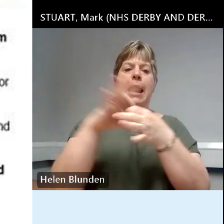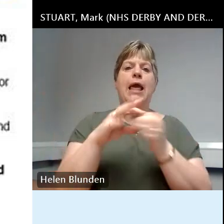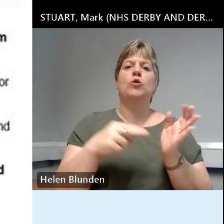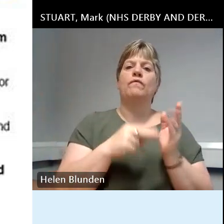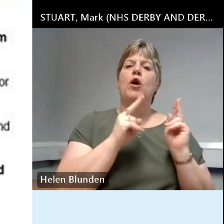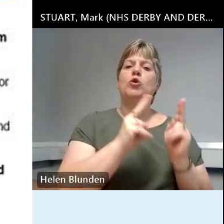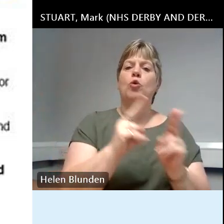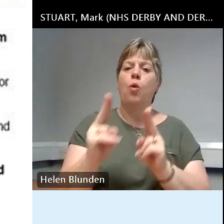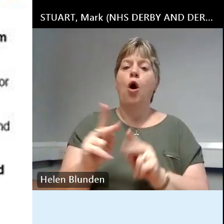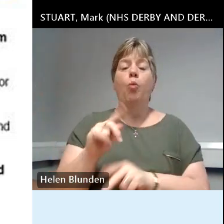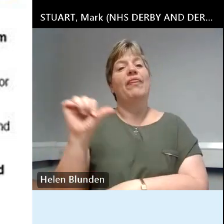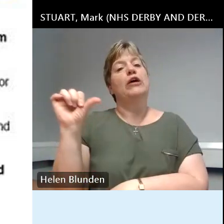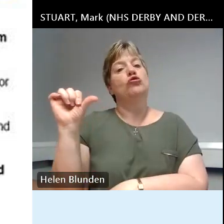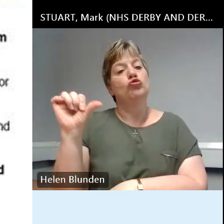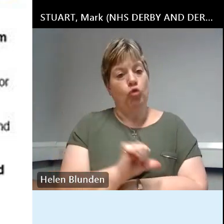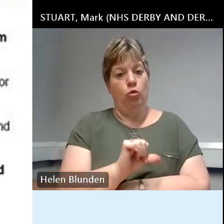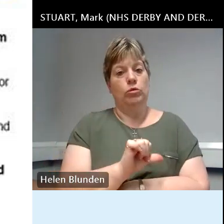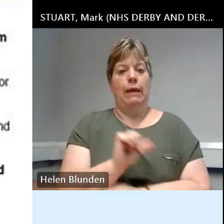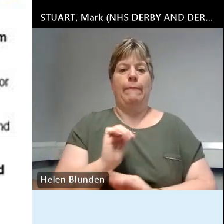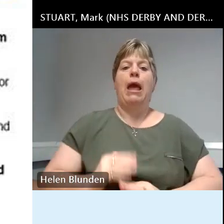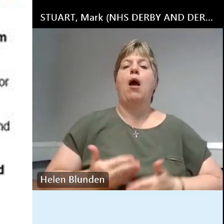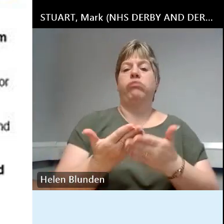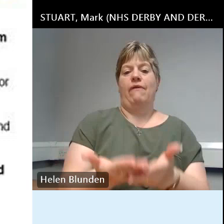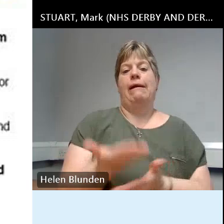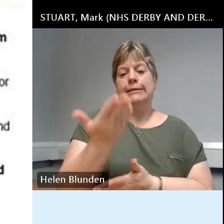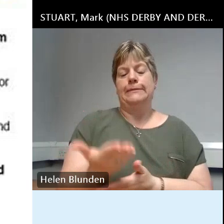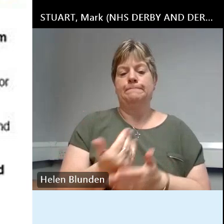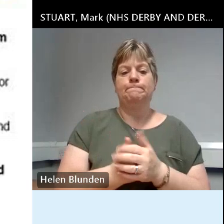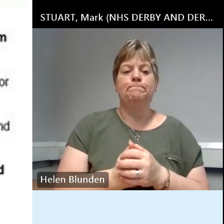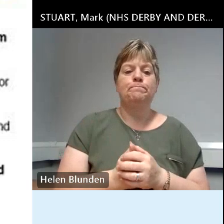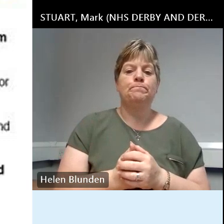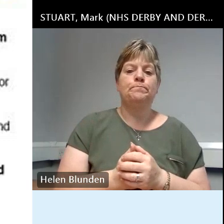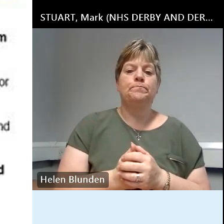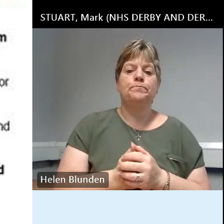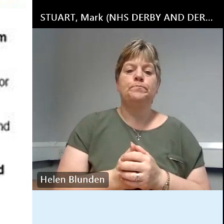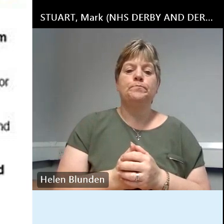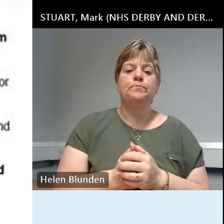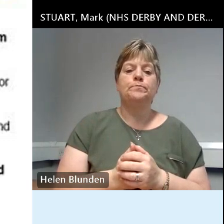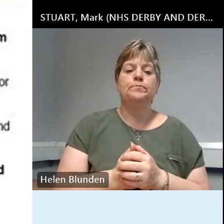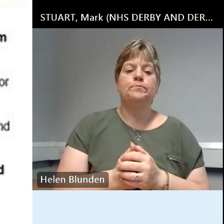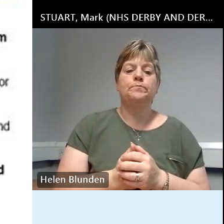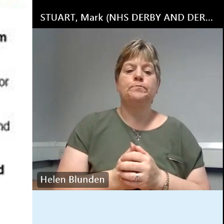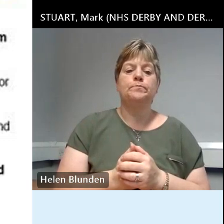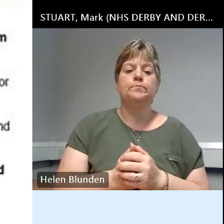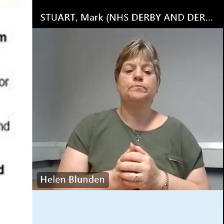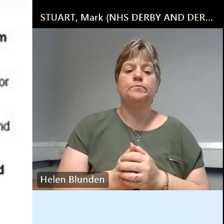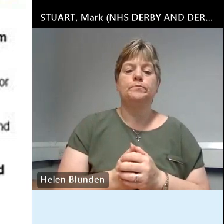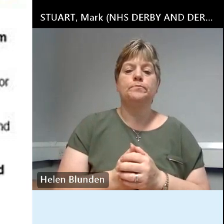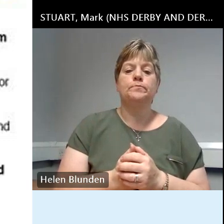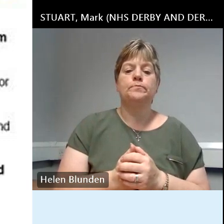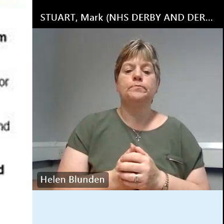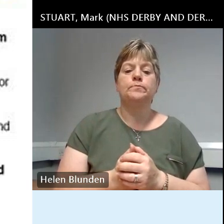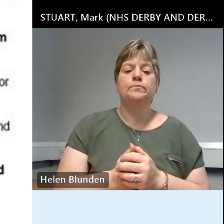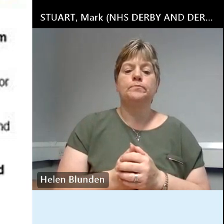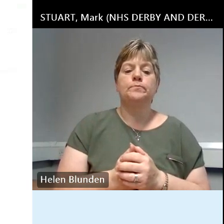they should be providing for patients on a virtual ward.